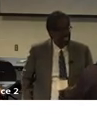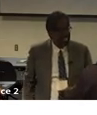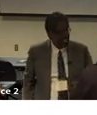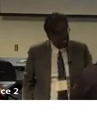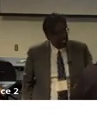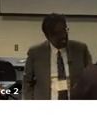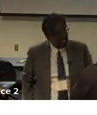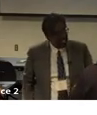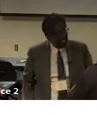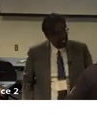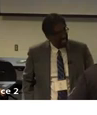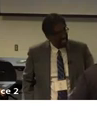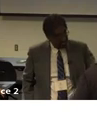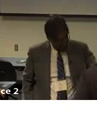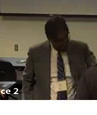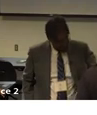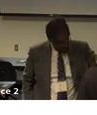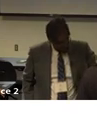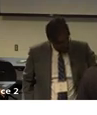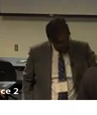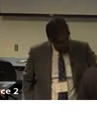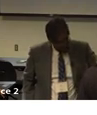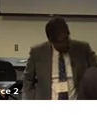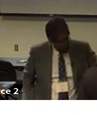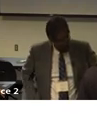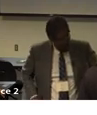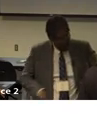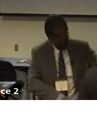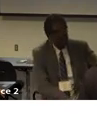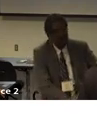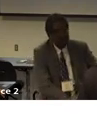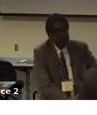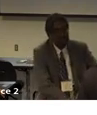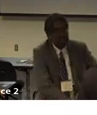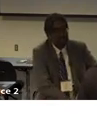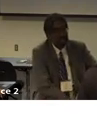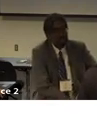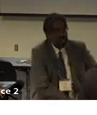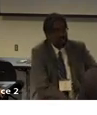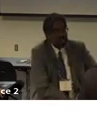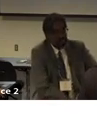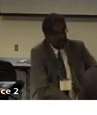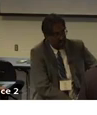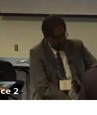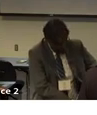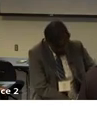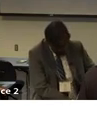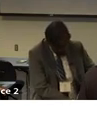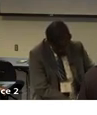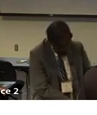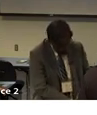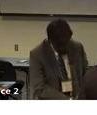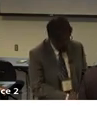that depending on the captioning, I was just remarking what a really great start on getting